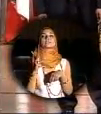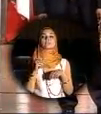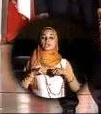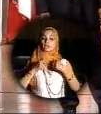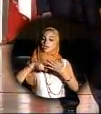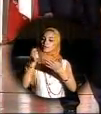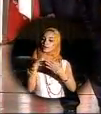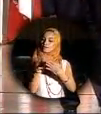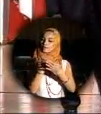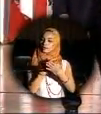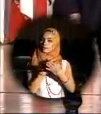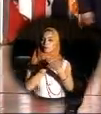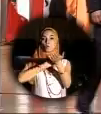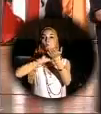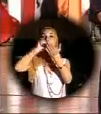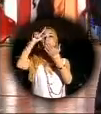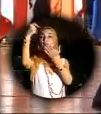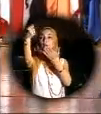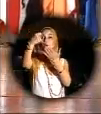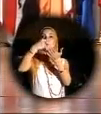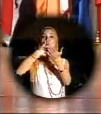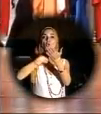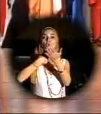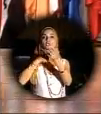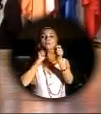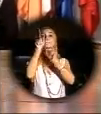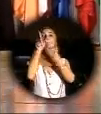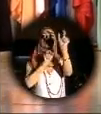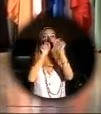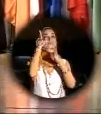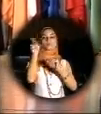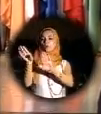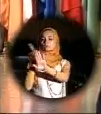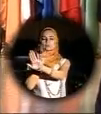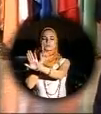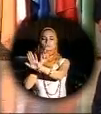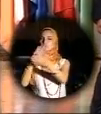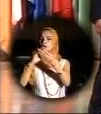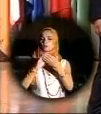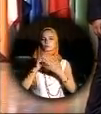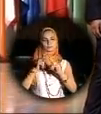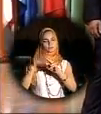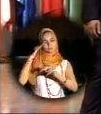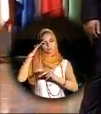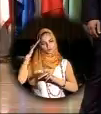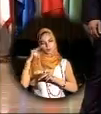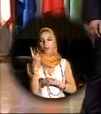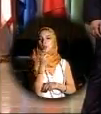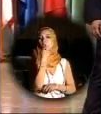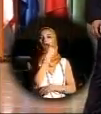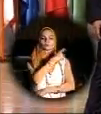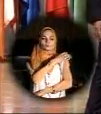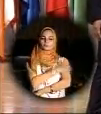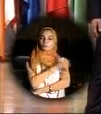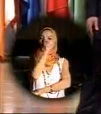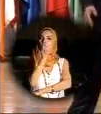need of any third person or help. So then we can close this one and go to the